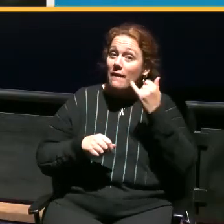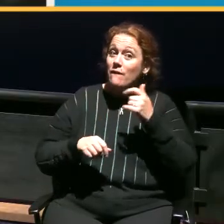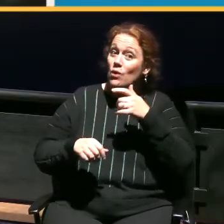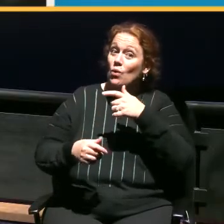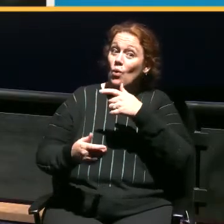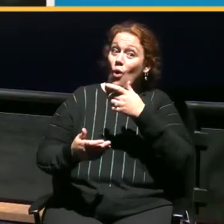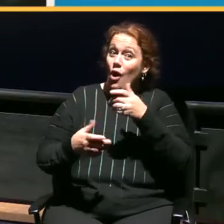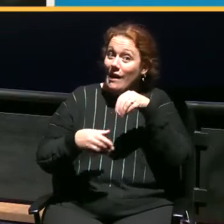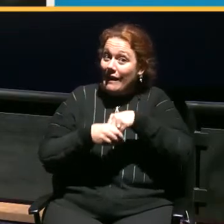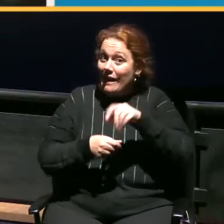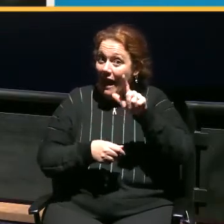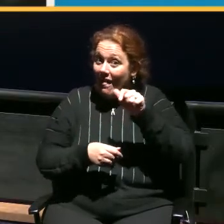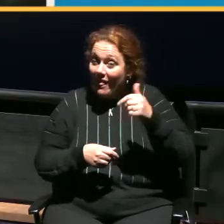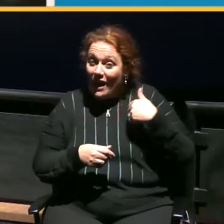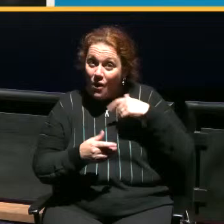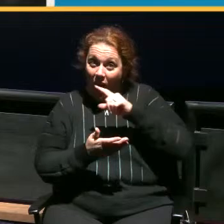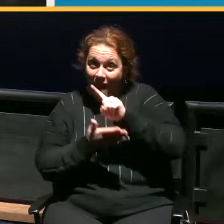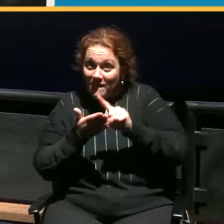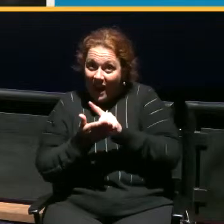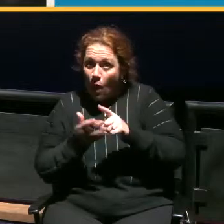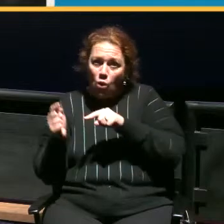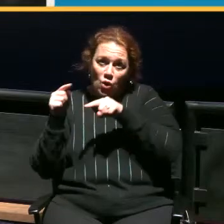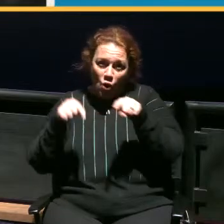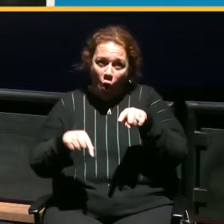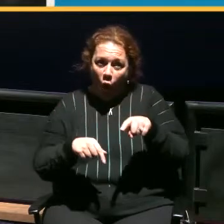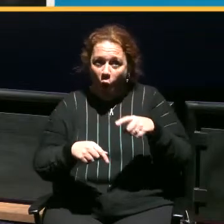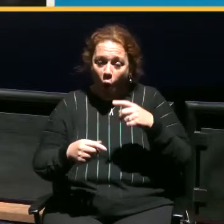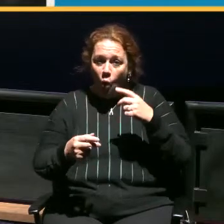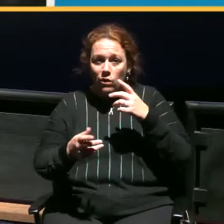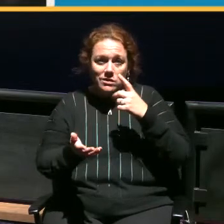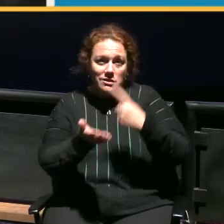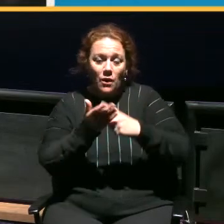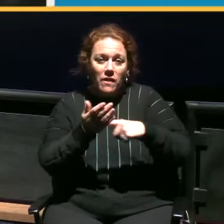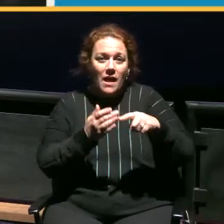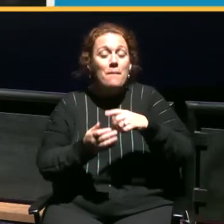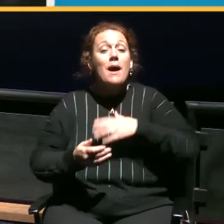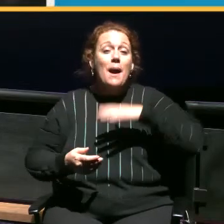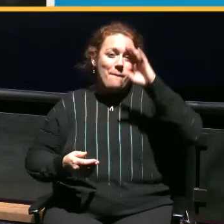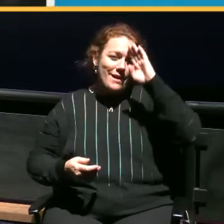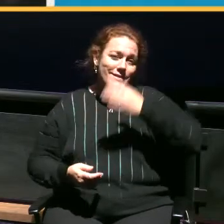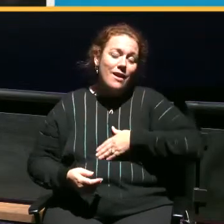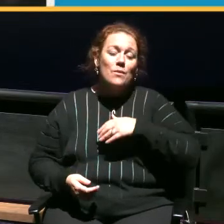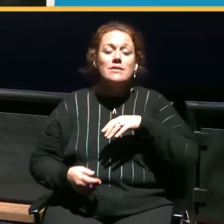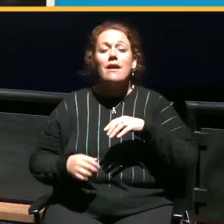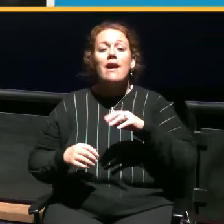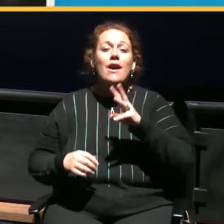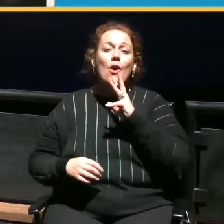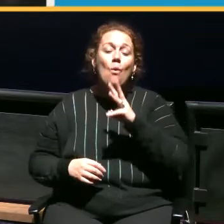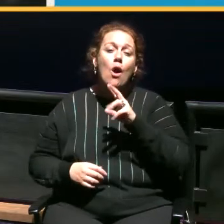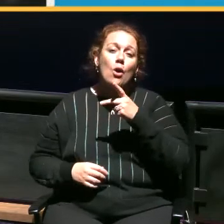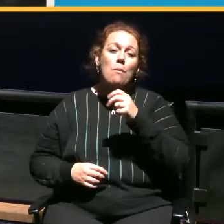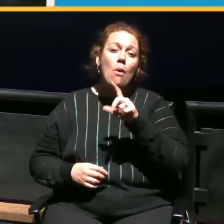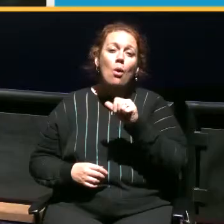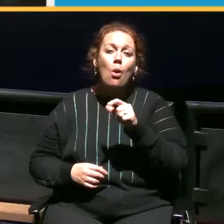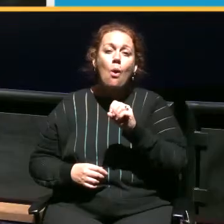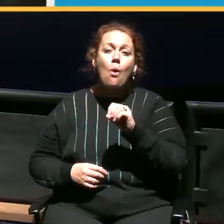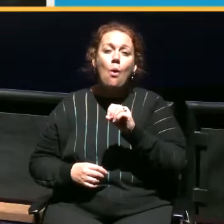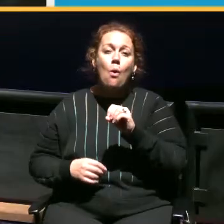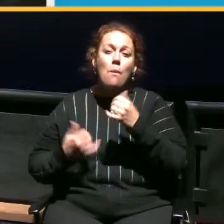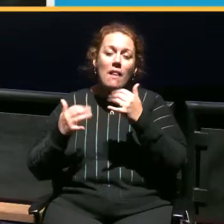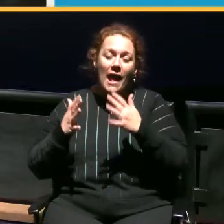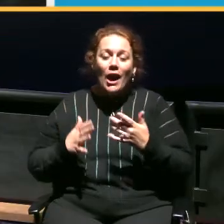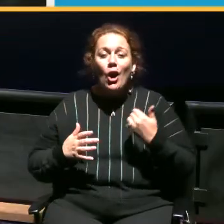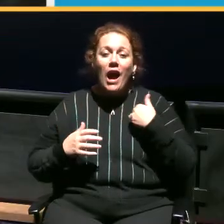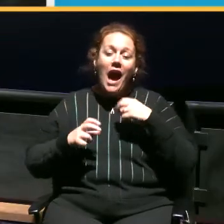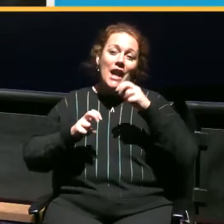have an hour, go speak to these guys. I'm like, really? Okay. And my son was a water polo player, and he had a tournament out in LA, and